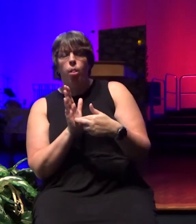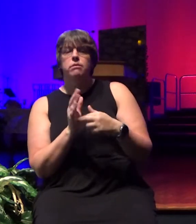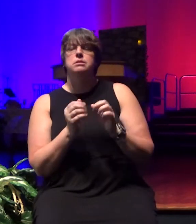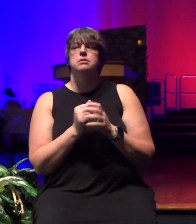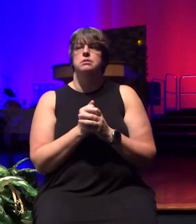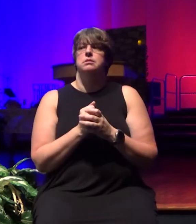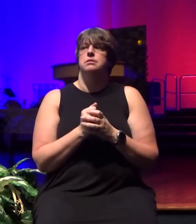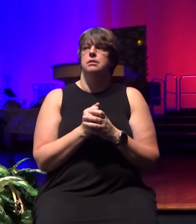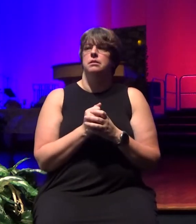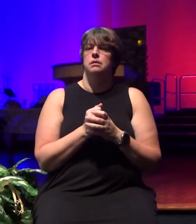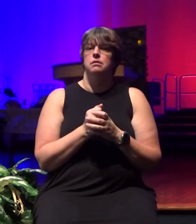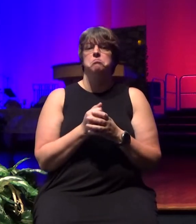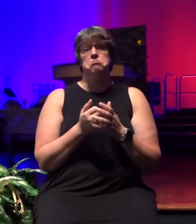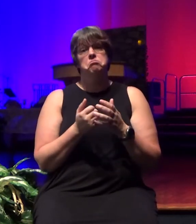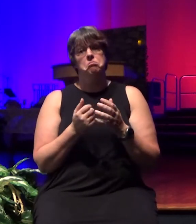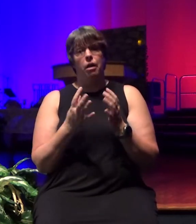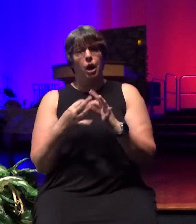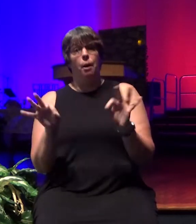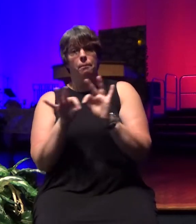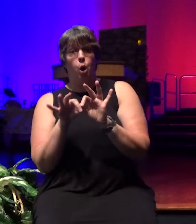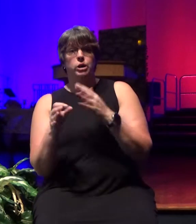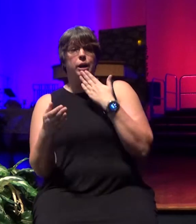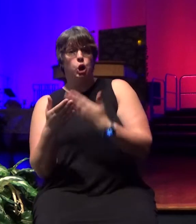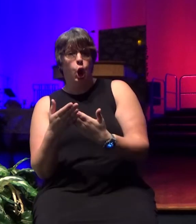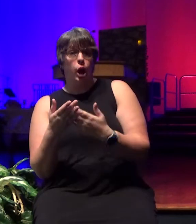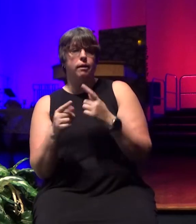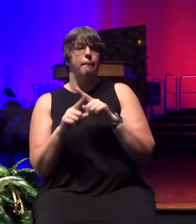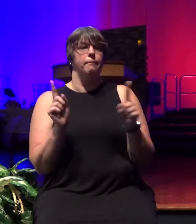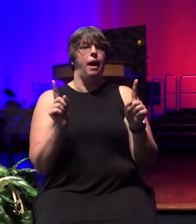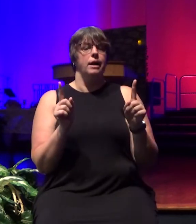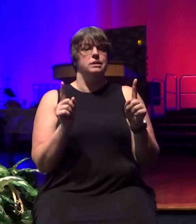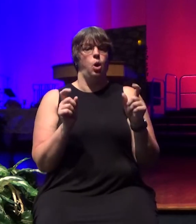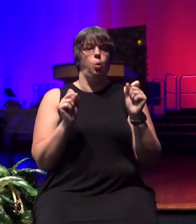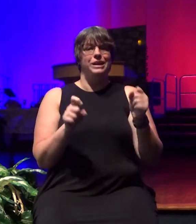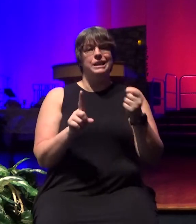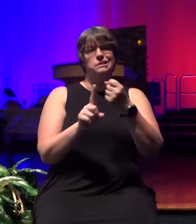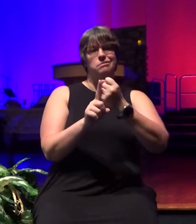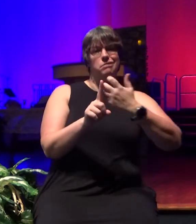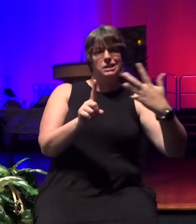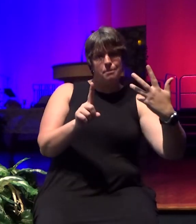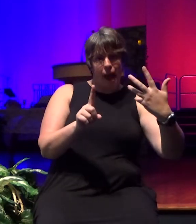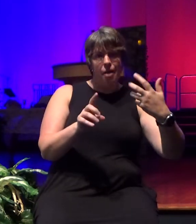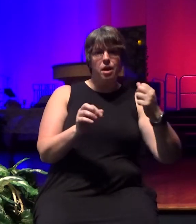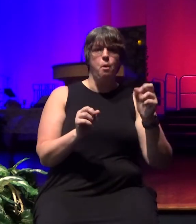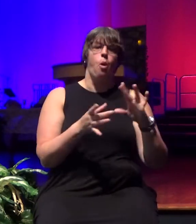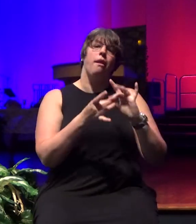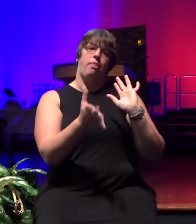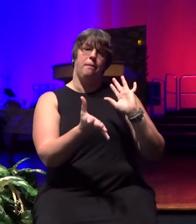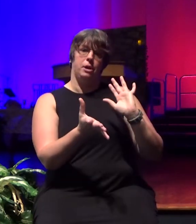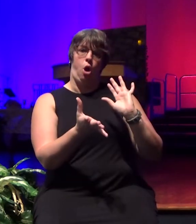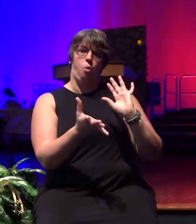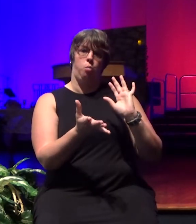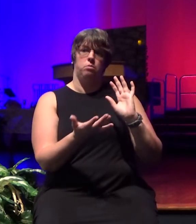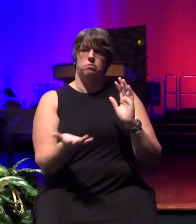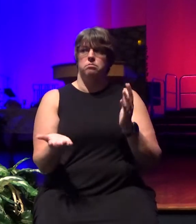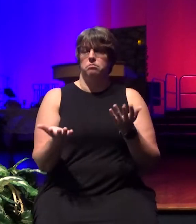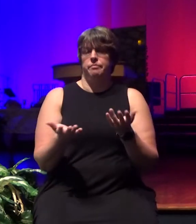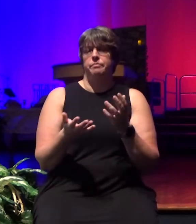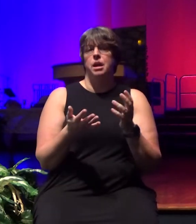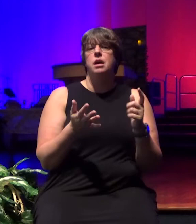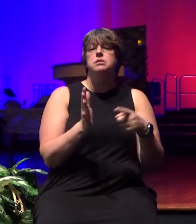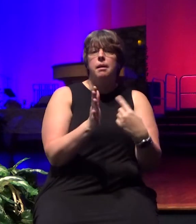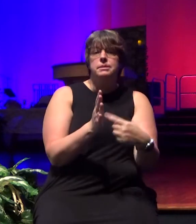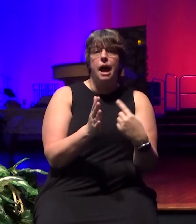and very good, and yet there's a call to either evolve them or let them go. Whereabout is that for you? Sometimes it's the routes we've chosen,